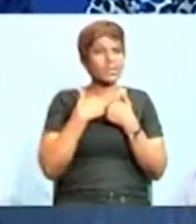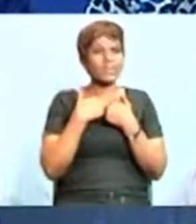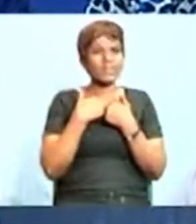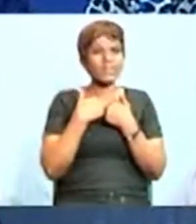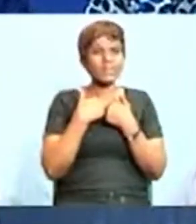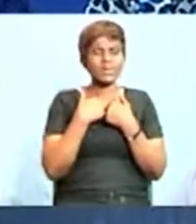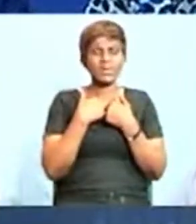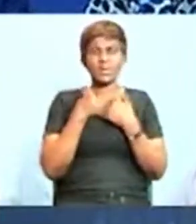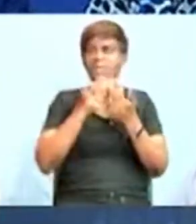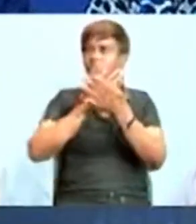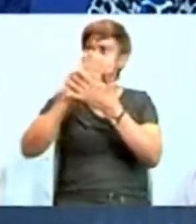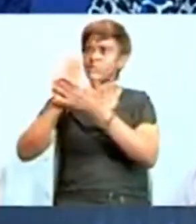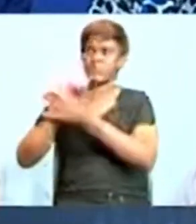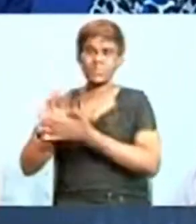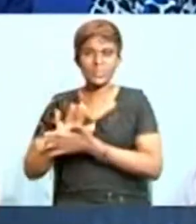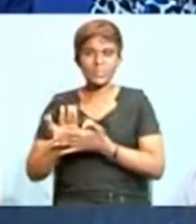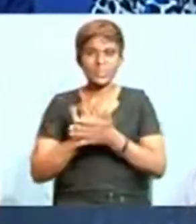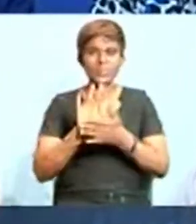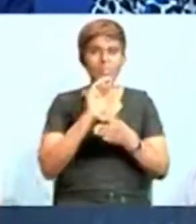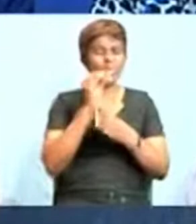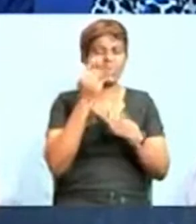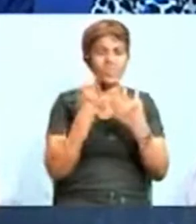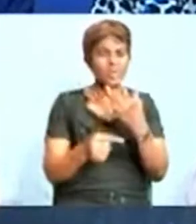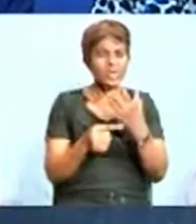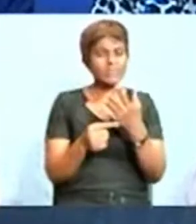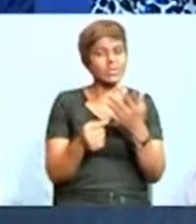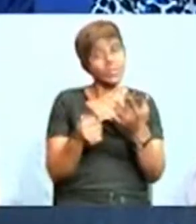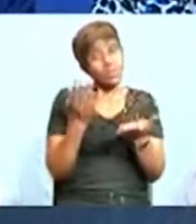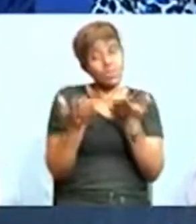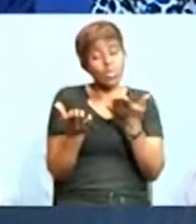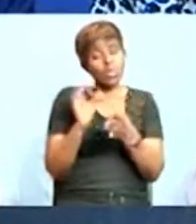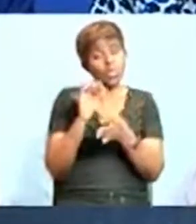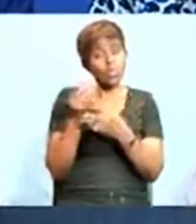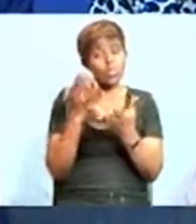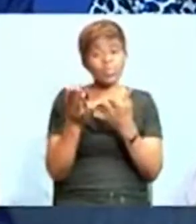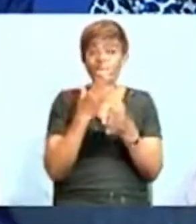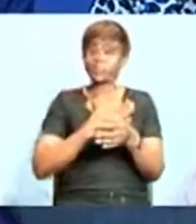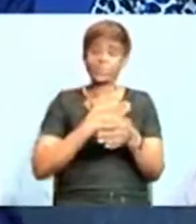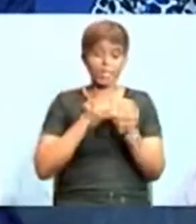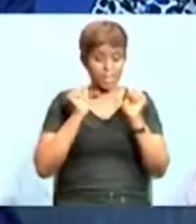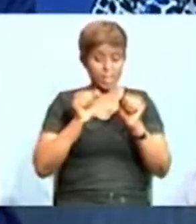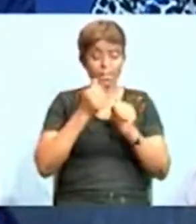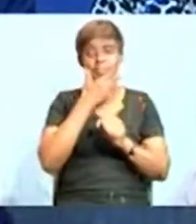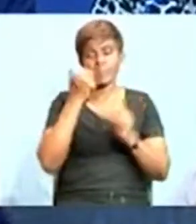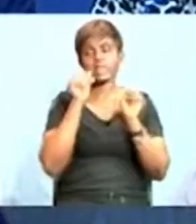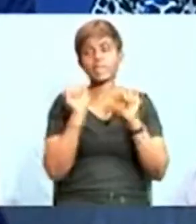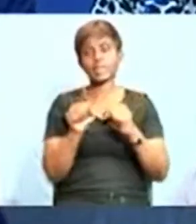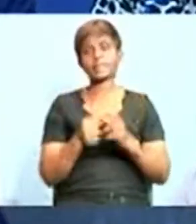things cannot be cleaned off or there's something that is missing. Please, we can do better.